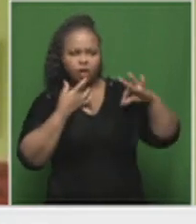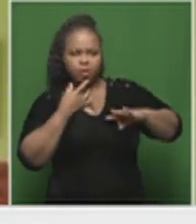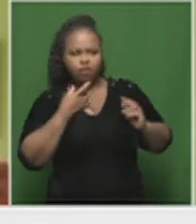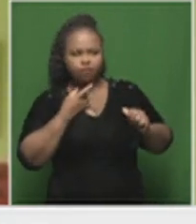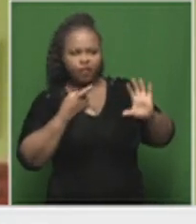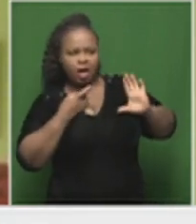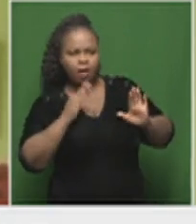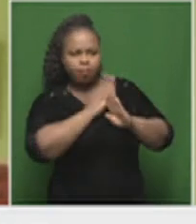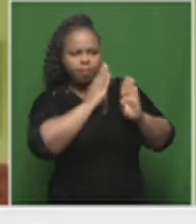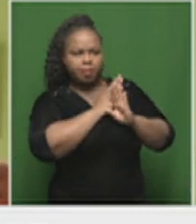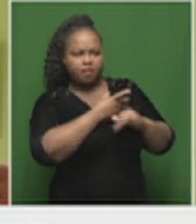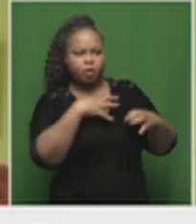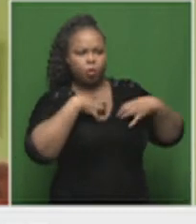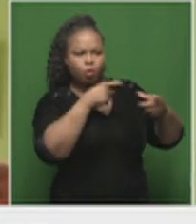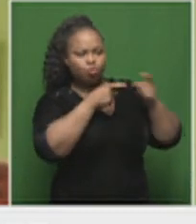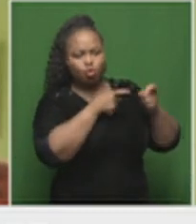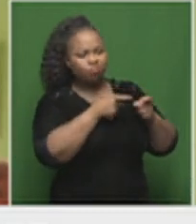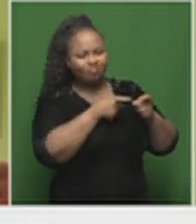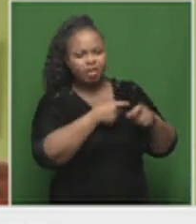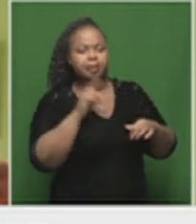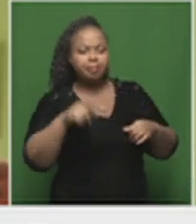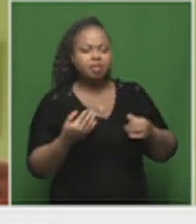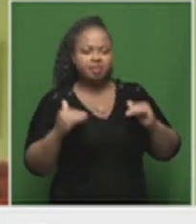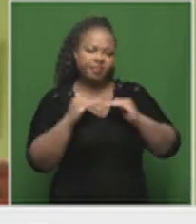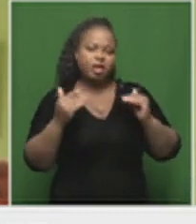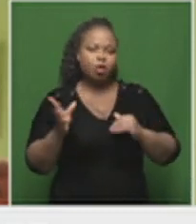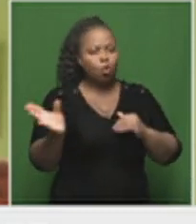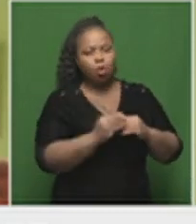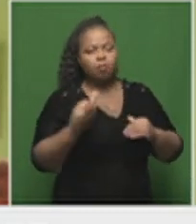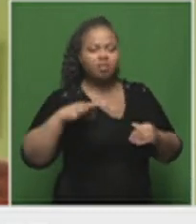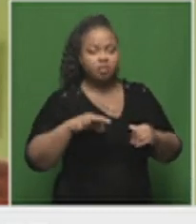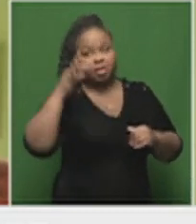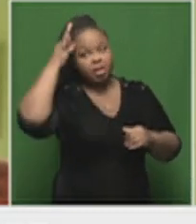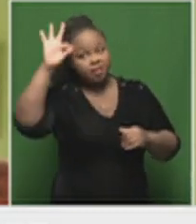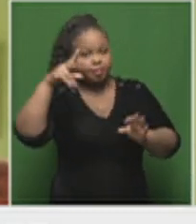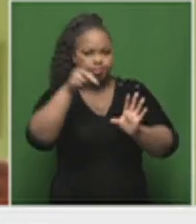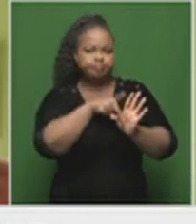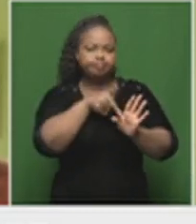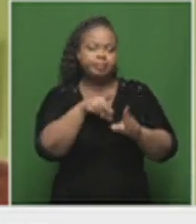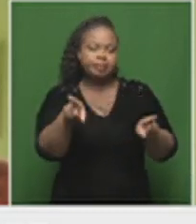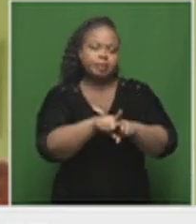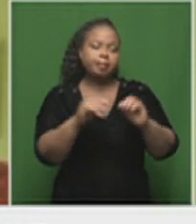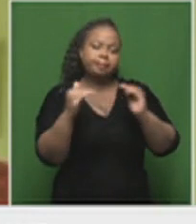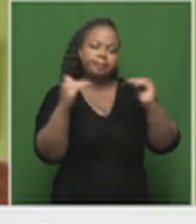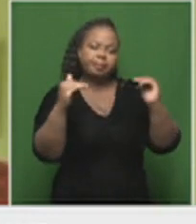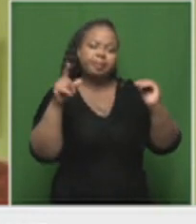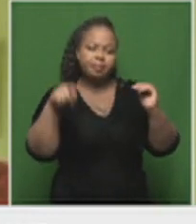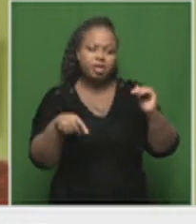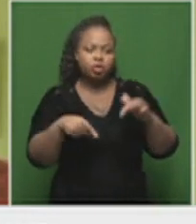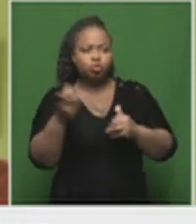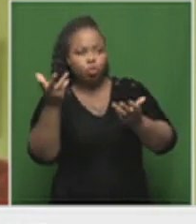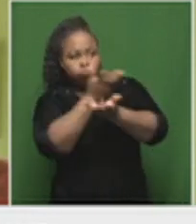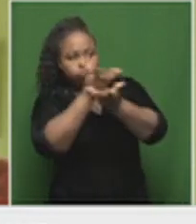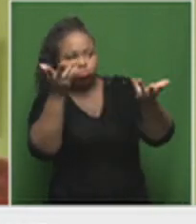the private monopolies. And really ensure that the governments do participate equally at a multilateral